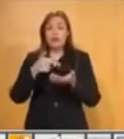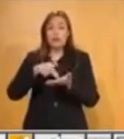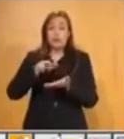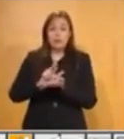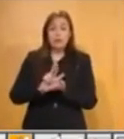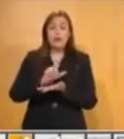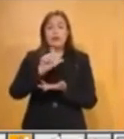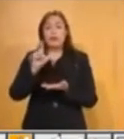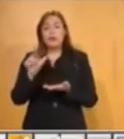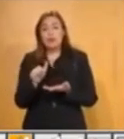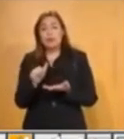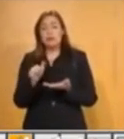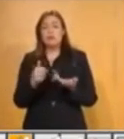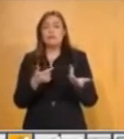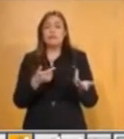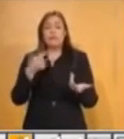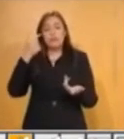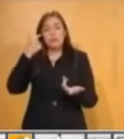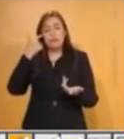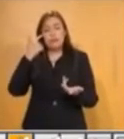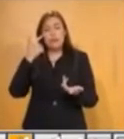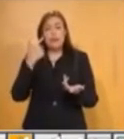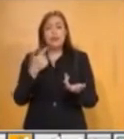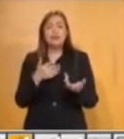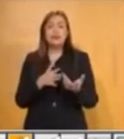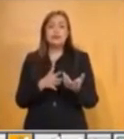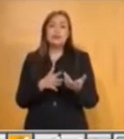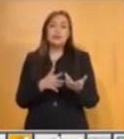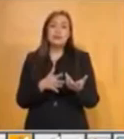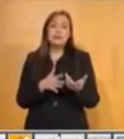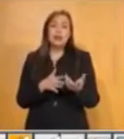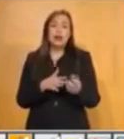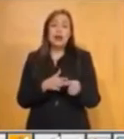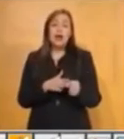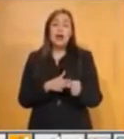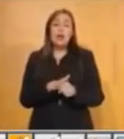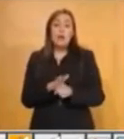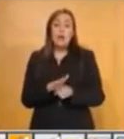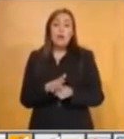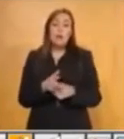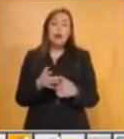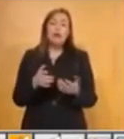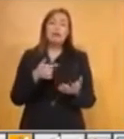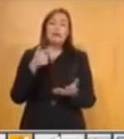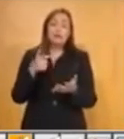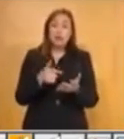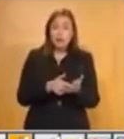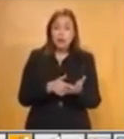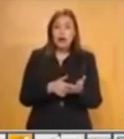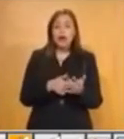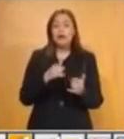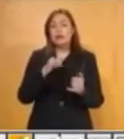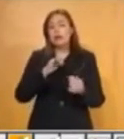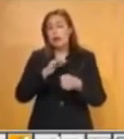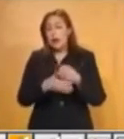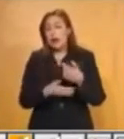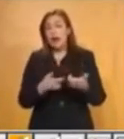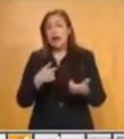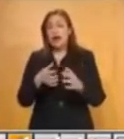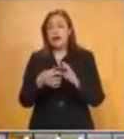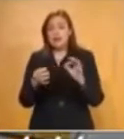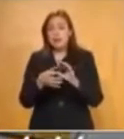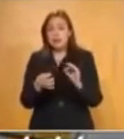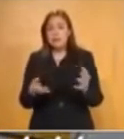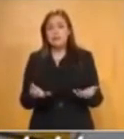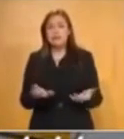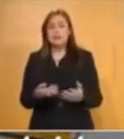a topic. Next, write an instruction, a build-up, and a conclusion. But pay attention to this. You are not going to write